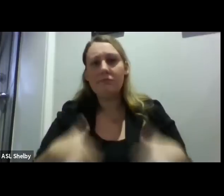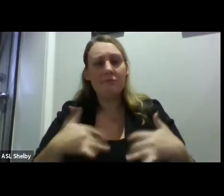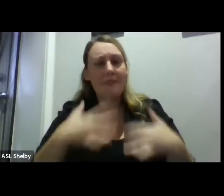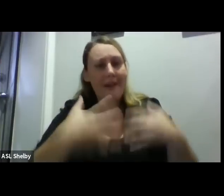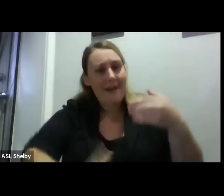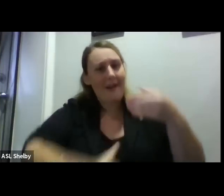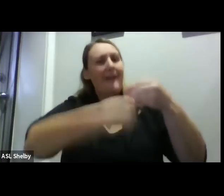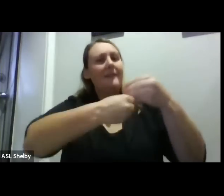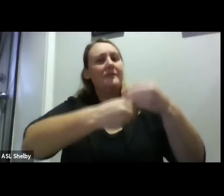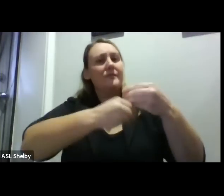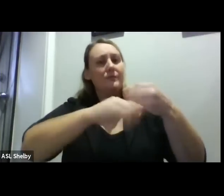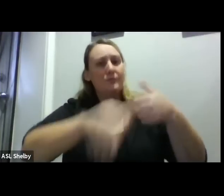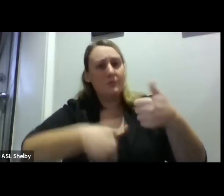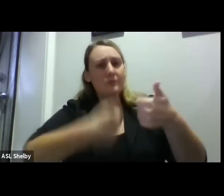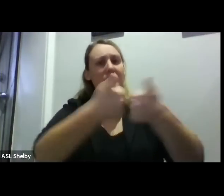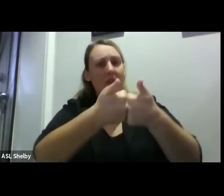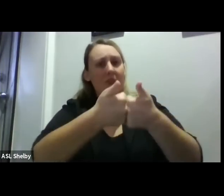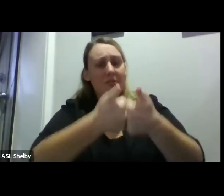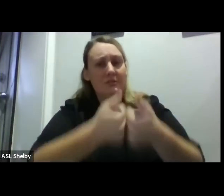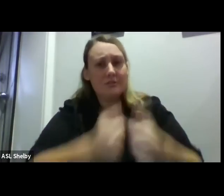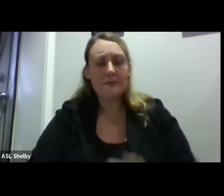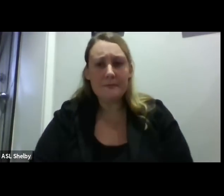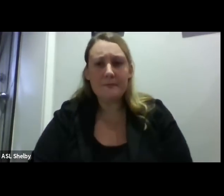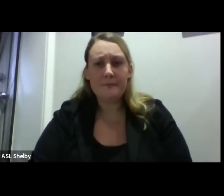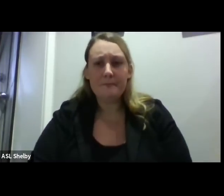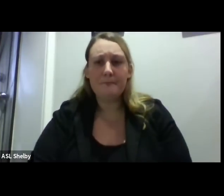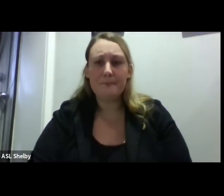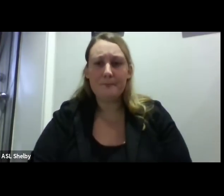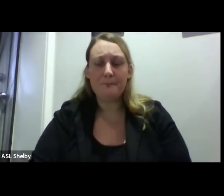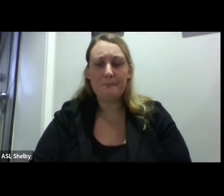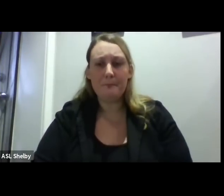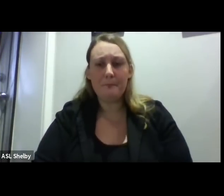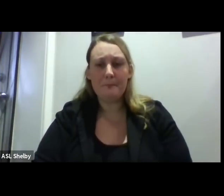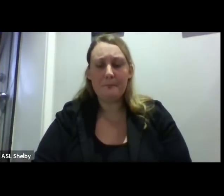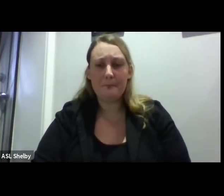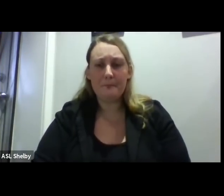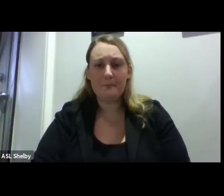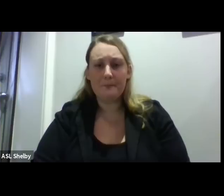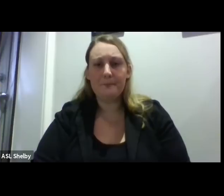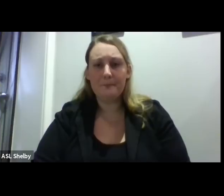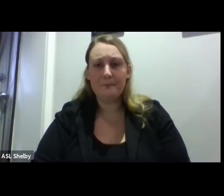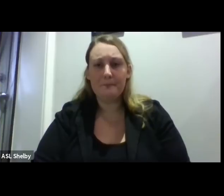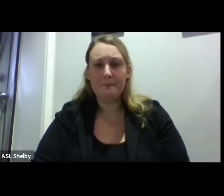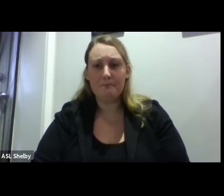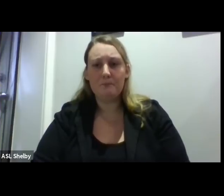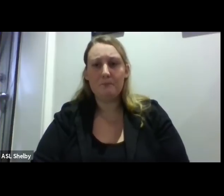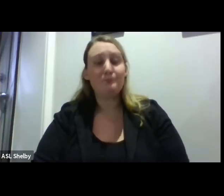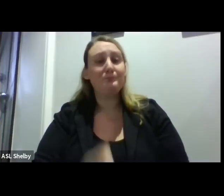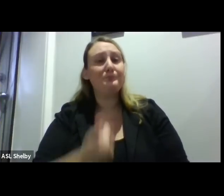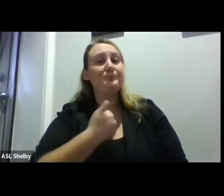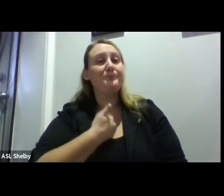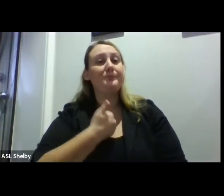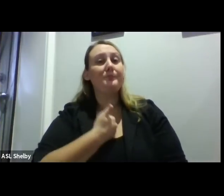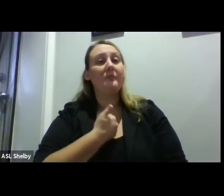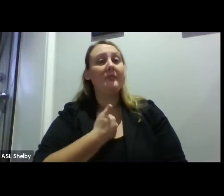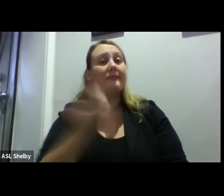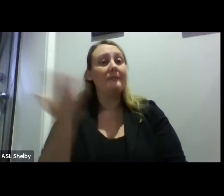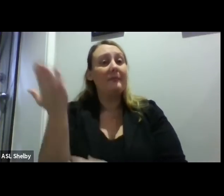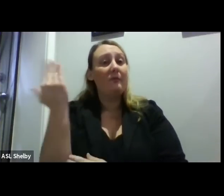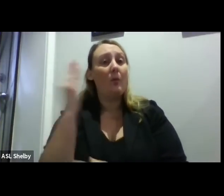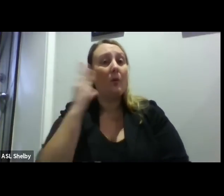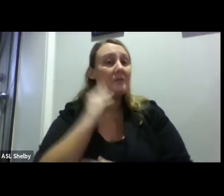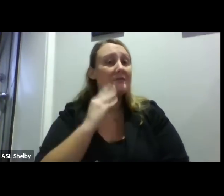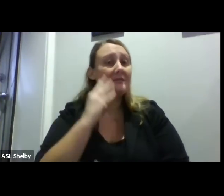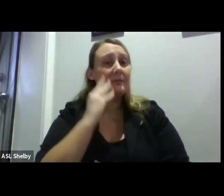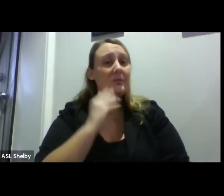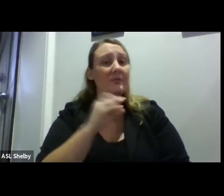To work as a sex worker was hard for me. I'm a formerly sex worker, and